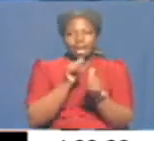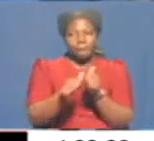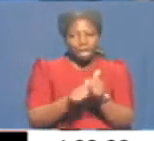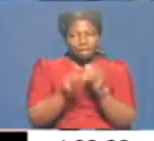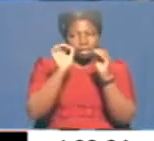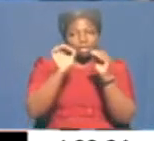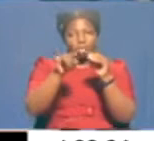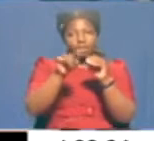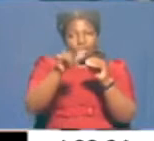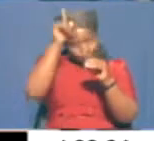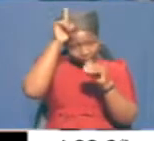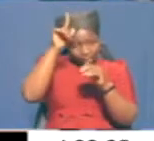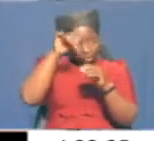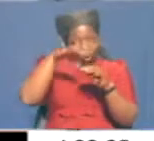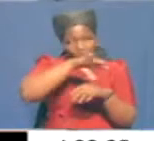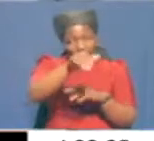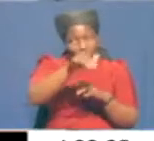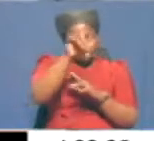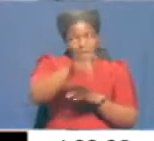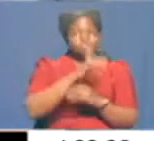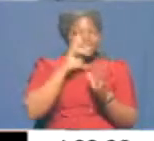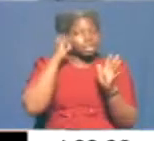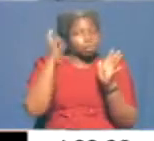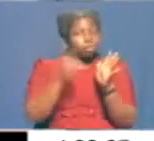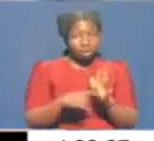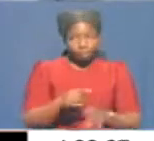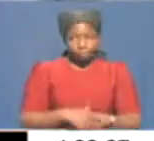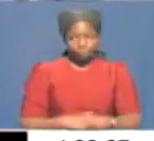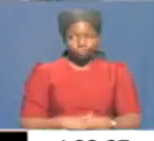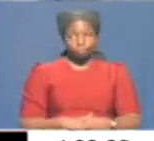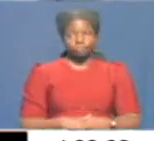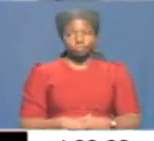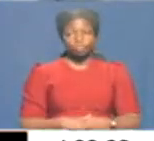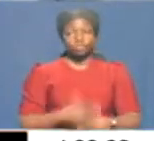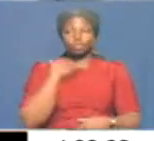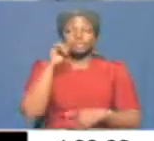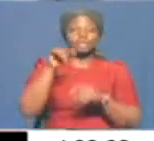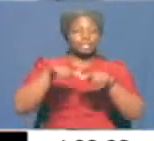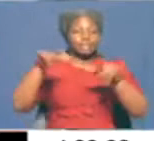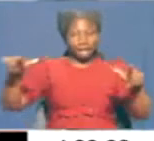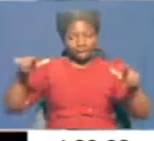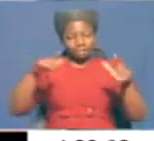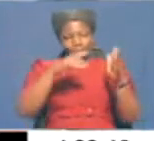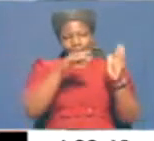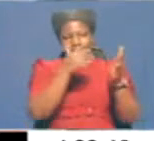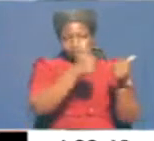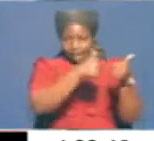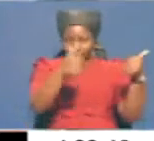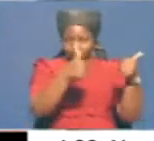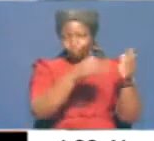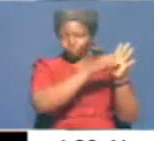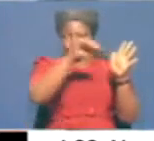sababu irrigation bila binadamu sio irrigation. Tunataka hiyo ardhi kwe degazetted na hiyo muji senator ametaja mpaka